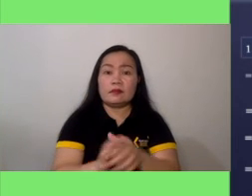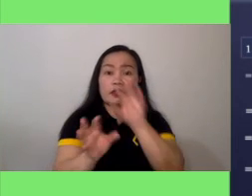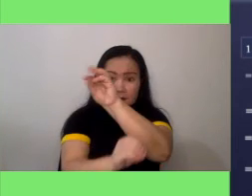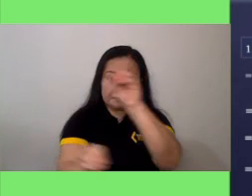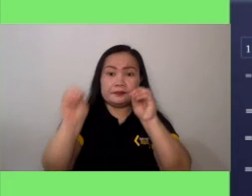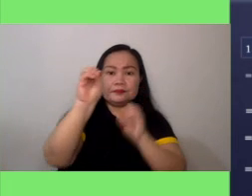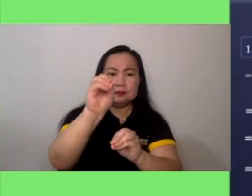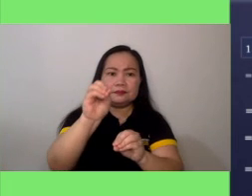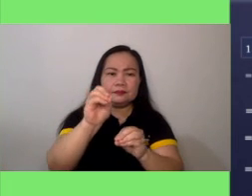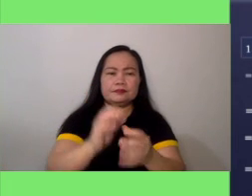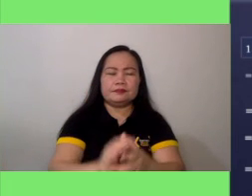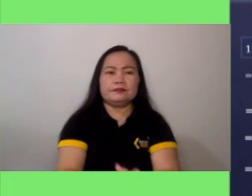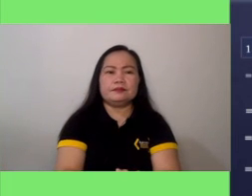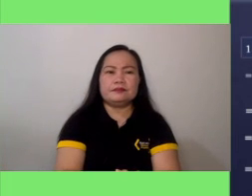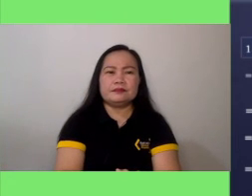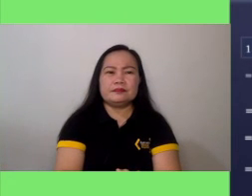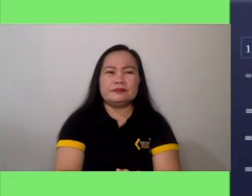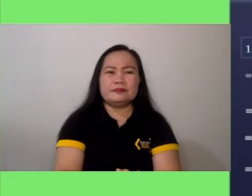Okay?